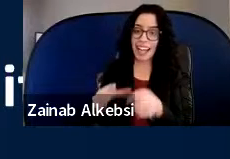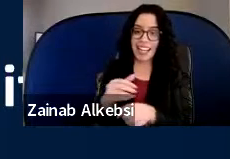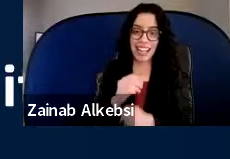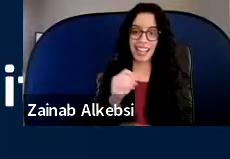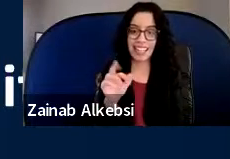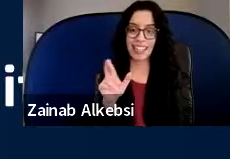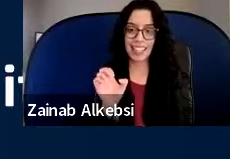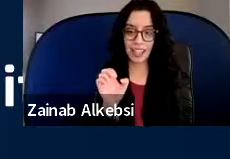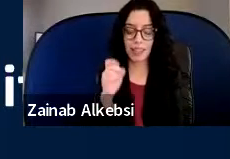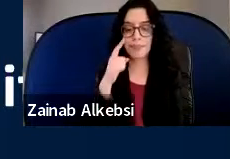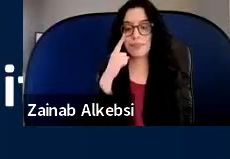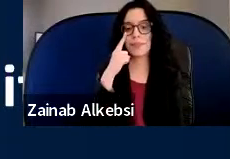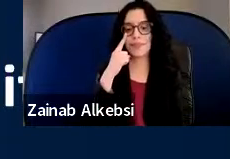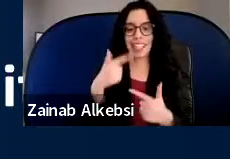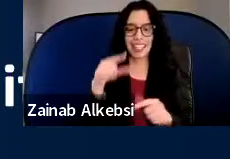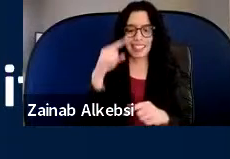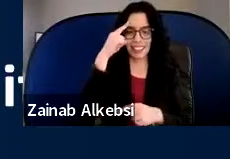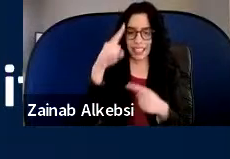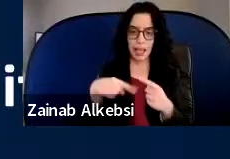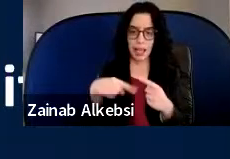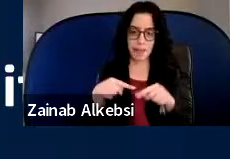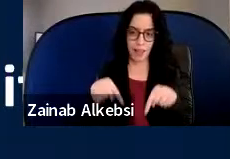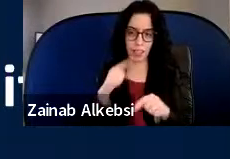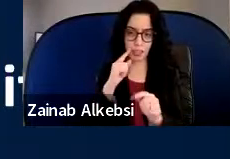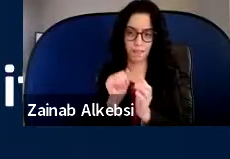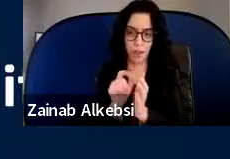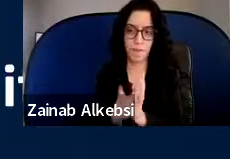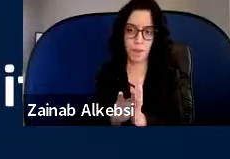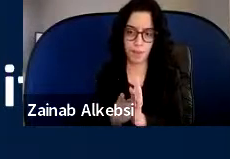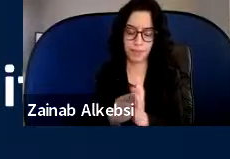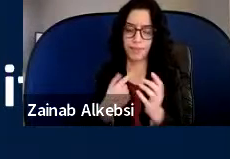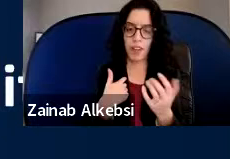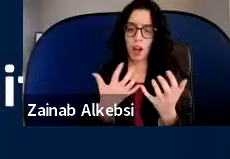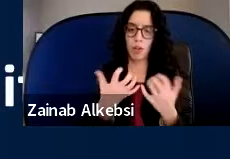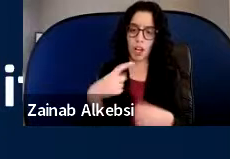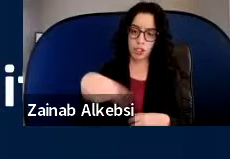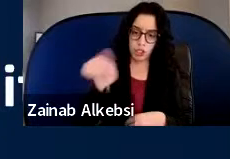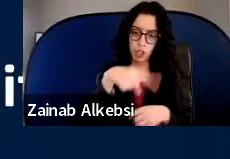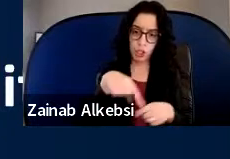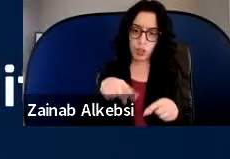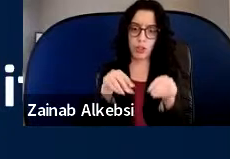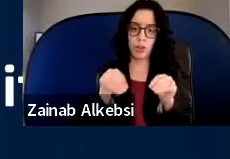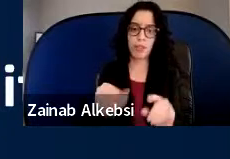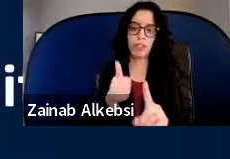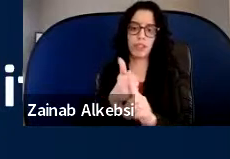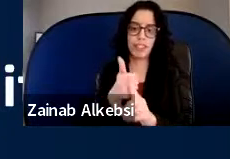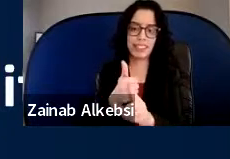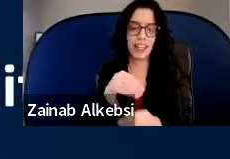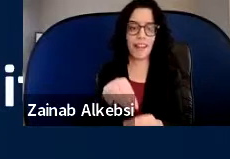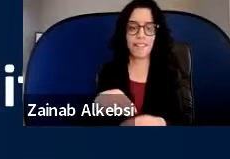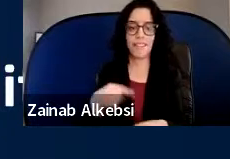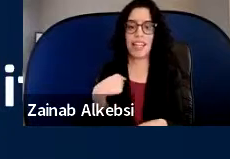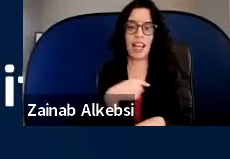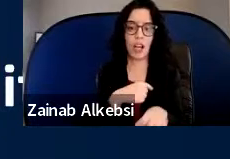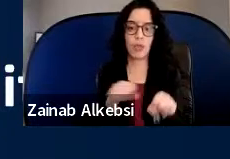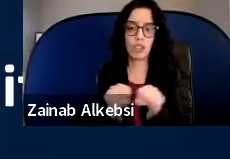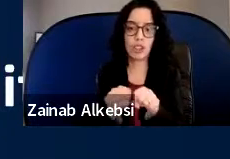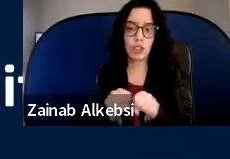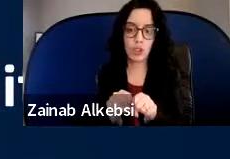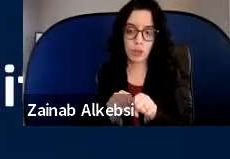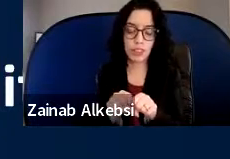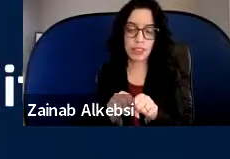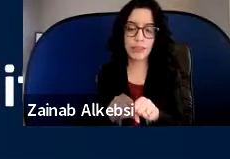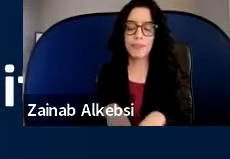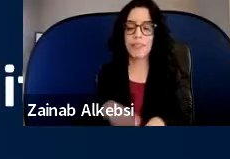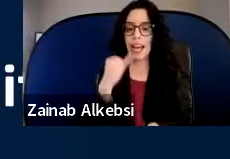their providers at all in many cases, and therefore cannot get effective care. So if you think for a